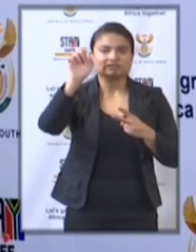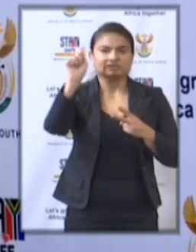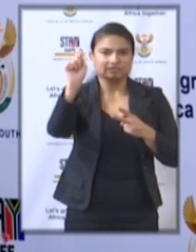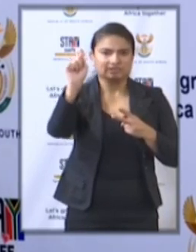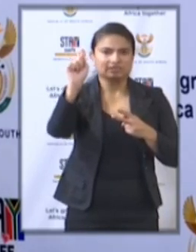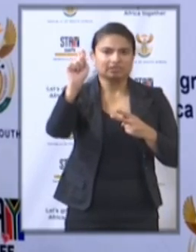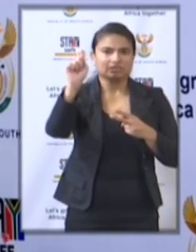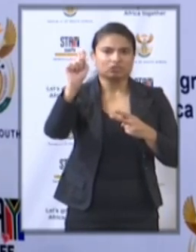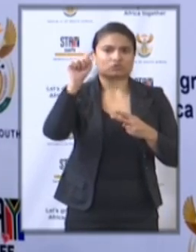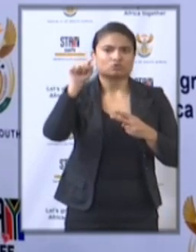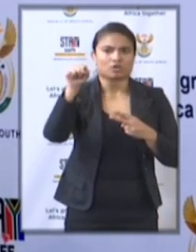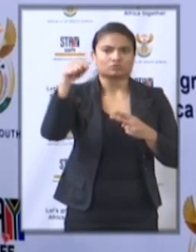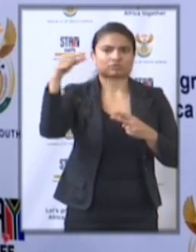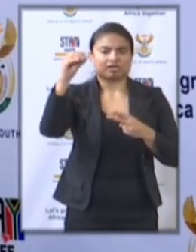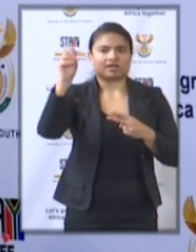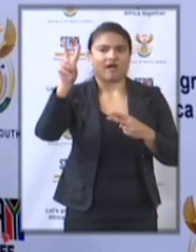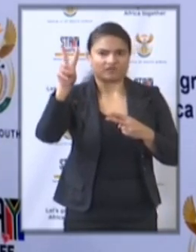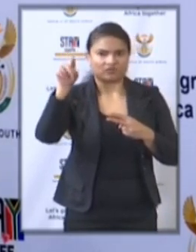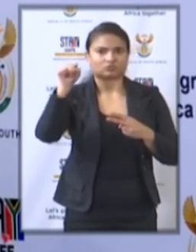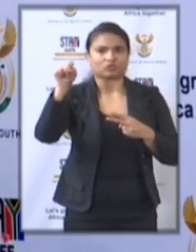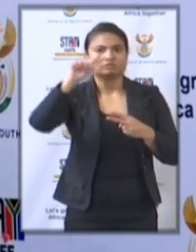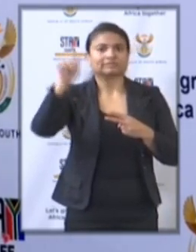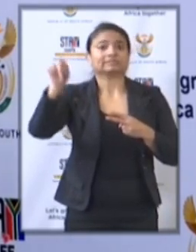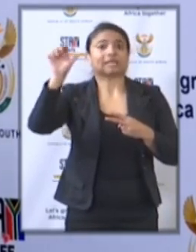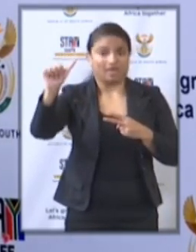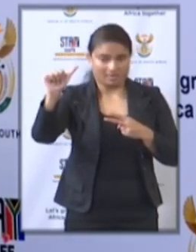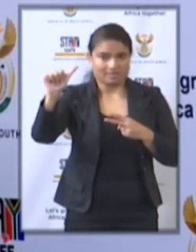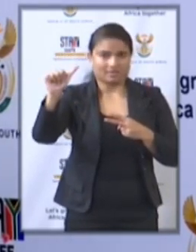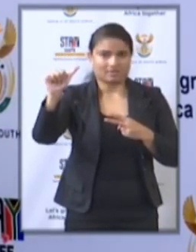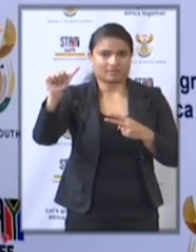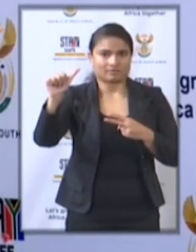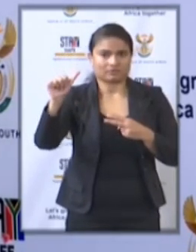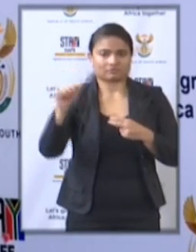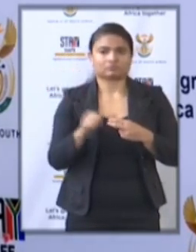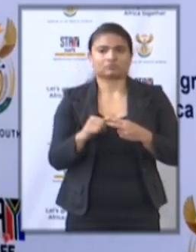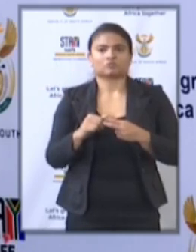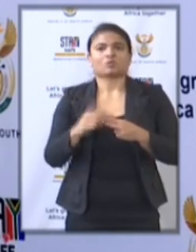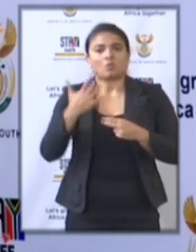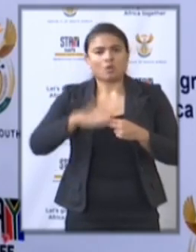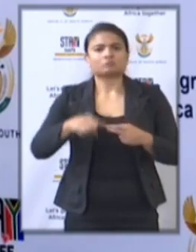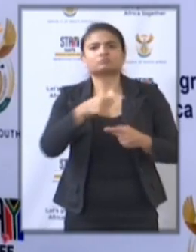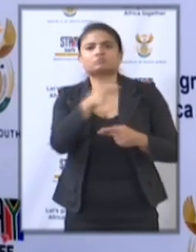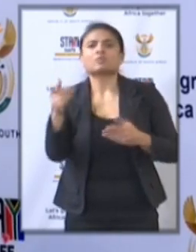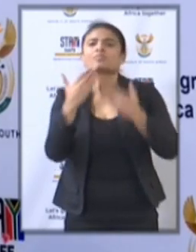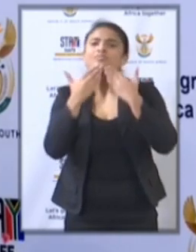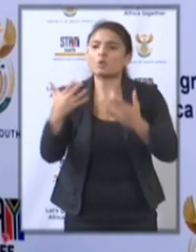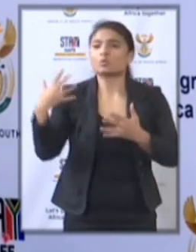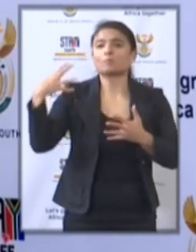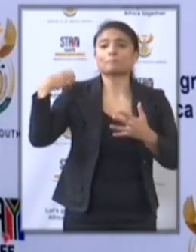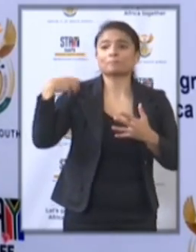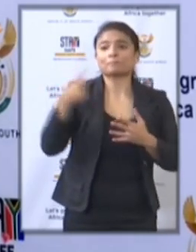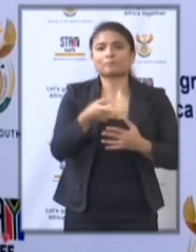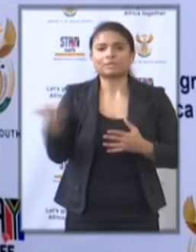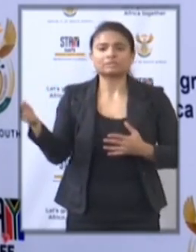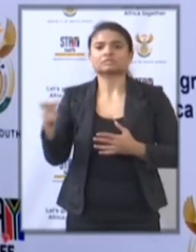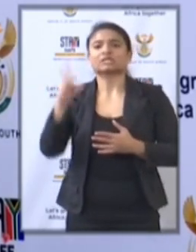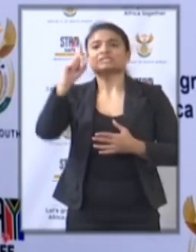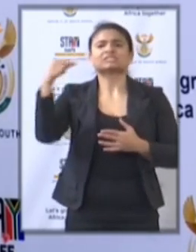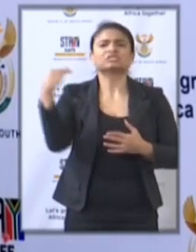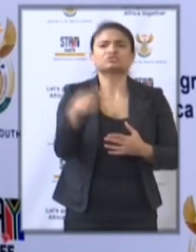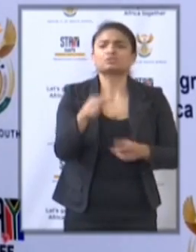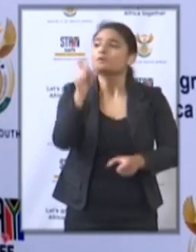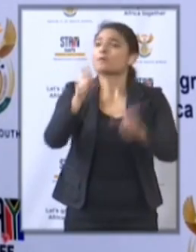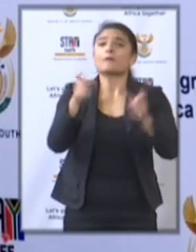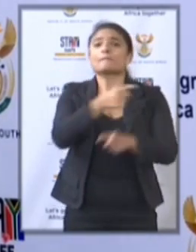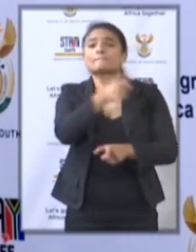callcenter@dhet.gov.za. With those few words, I would like to thank the Minister, the two DGs, colleagues from the department,